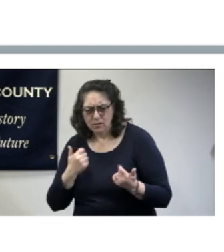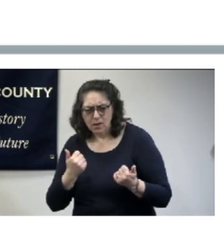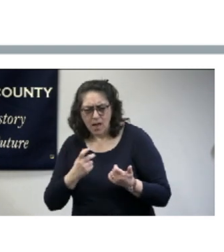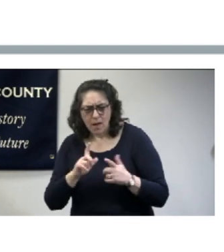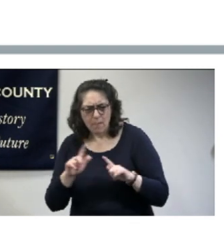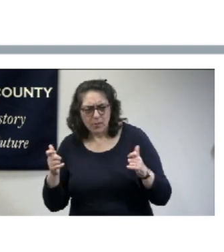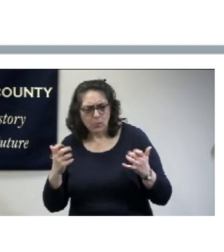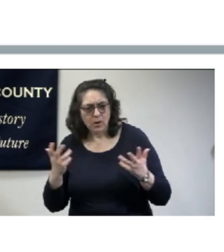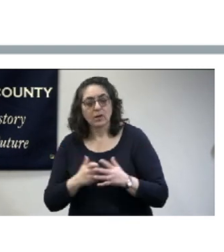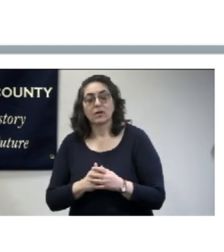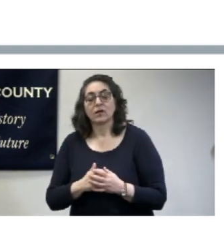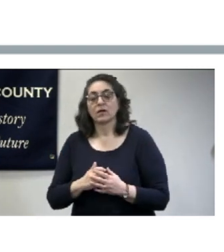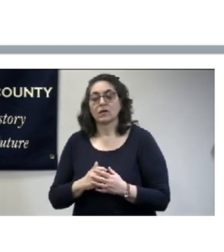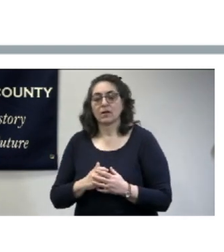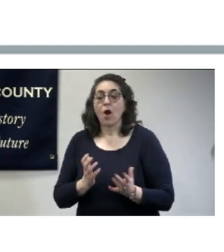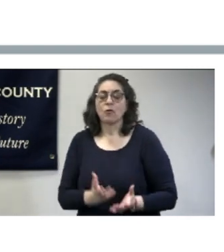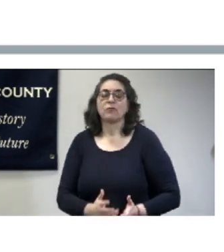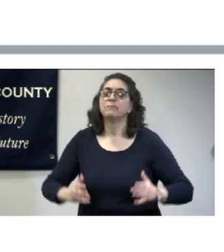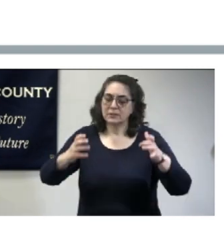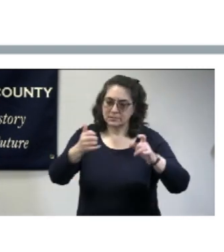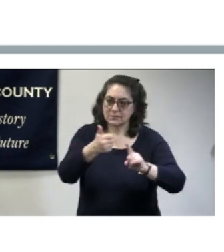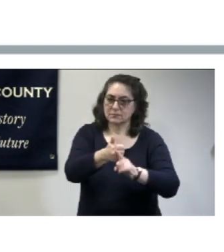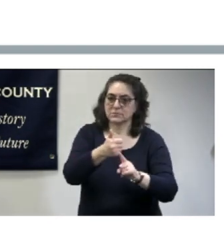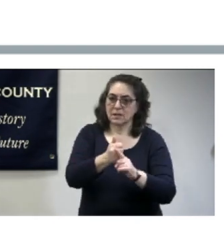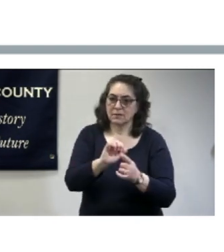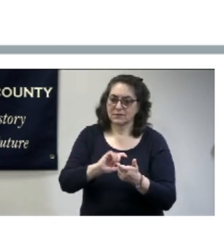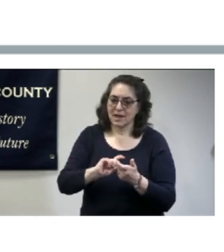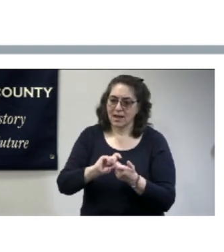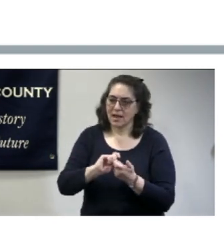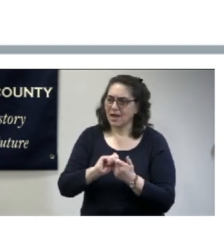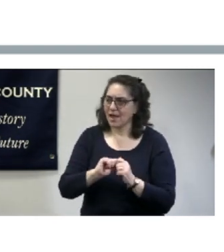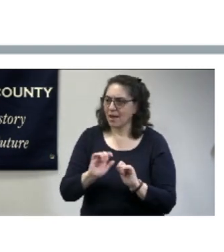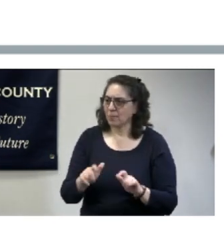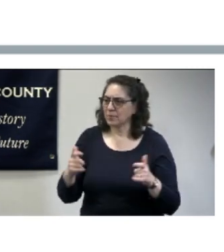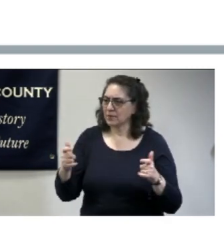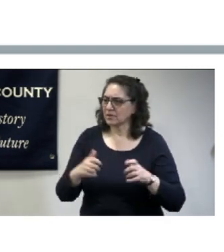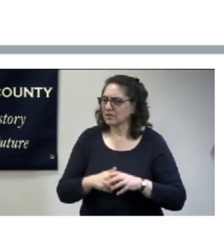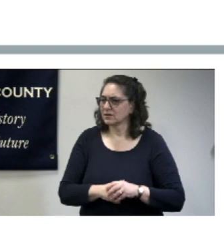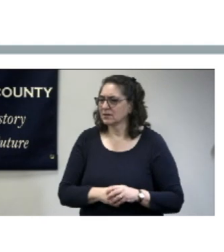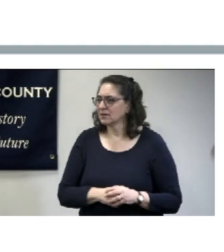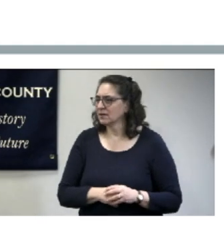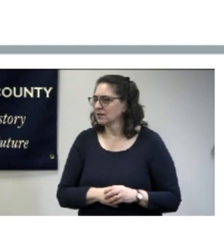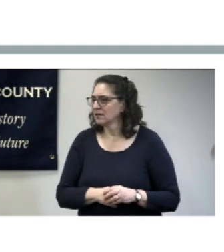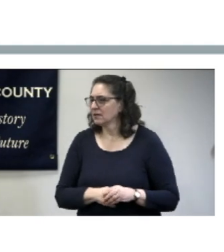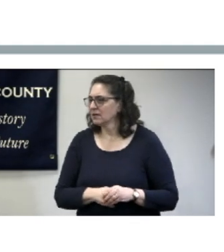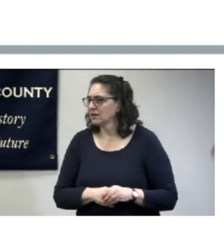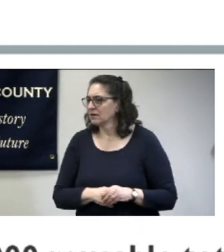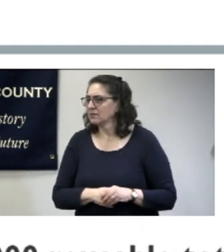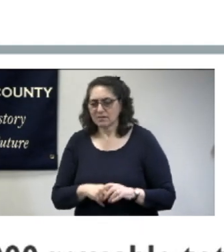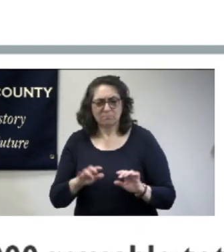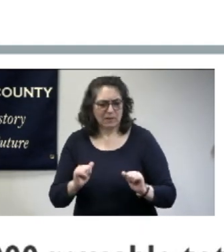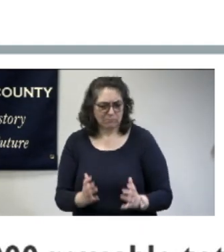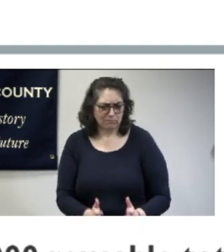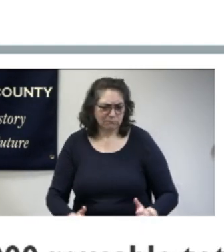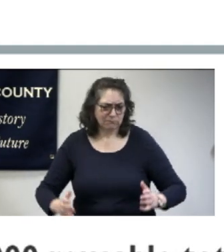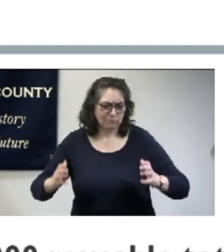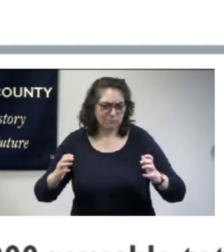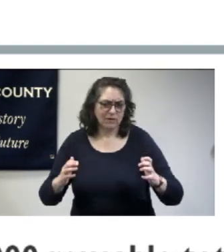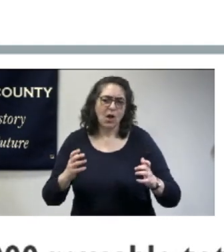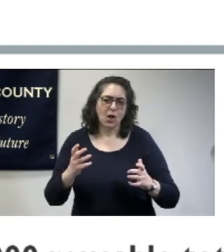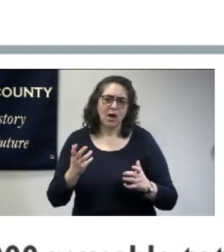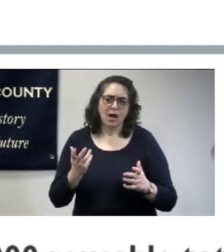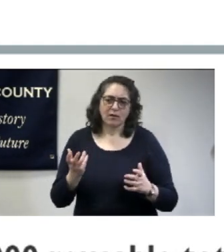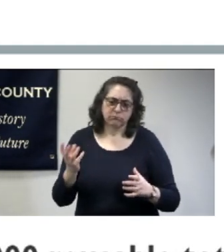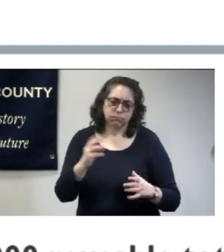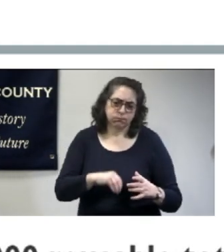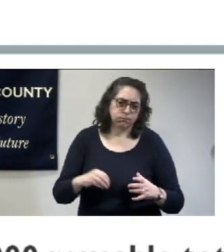The collection bins. Oh, the bins themselves? They can basically hold three very large, sort of like